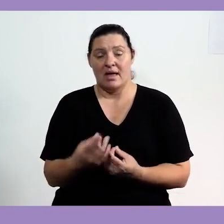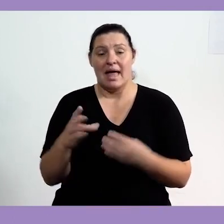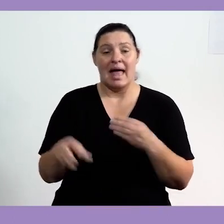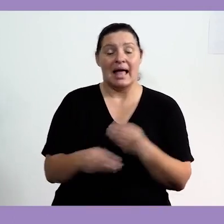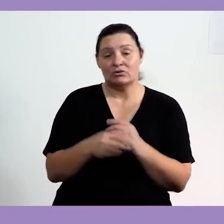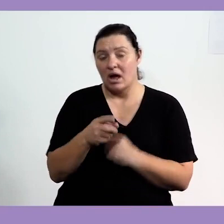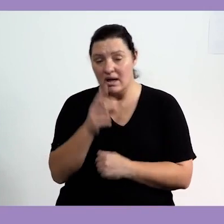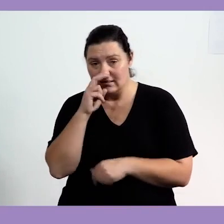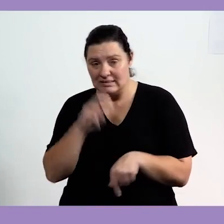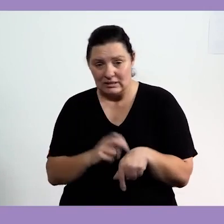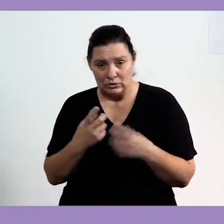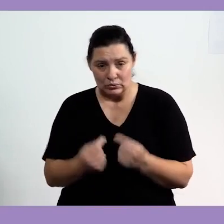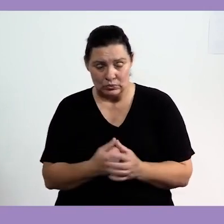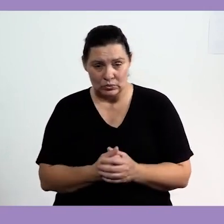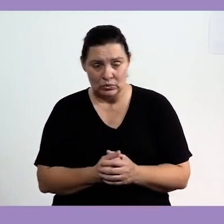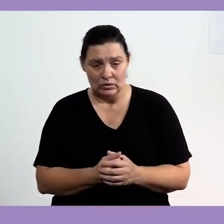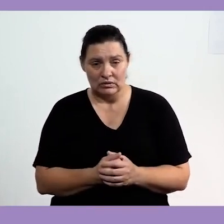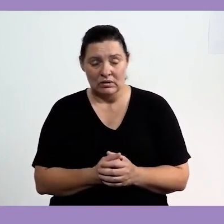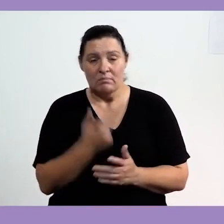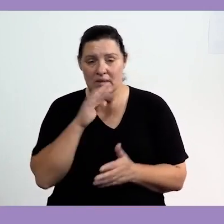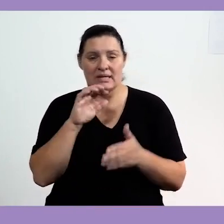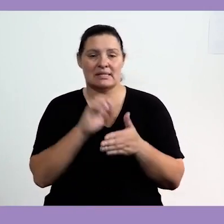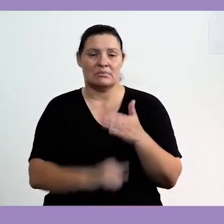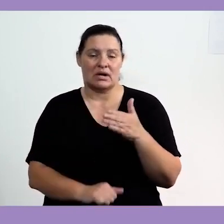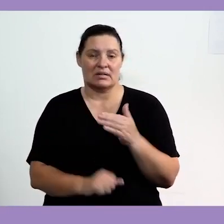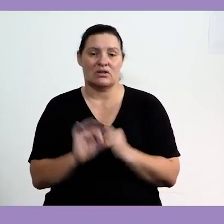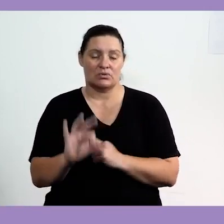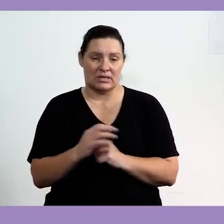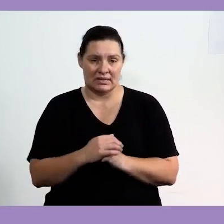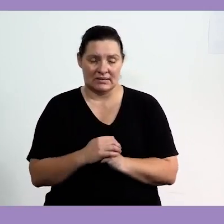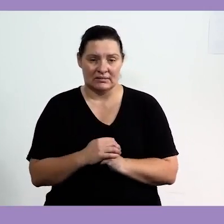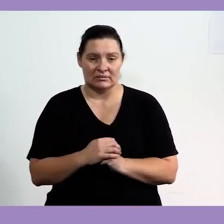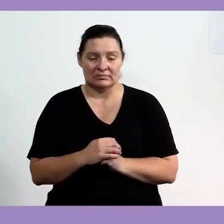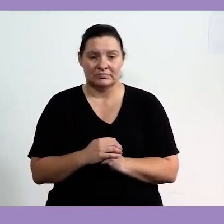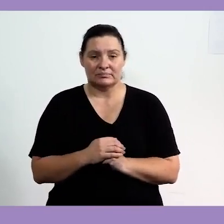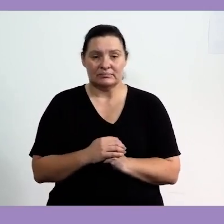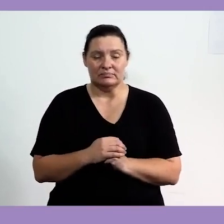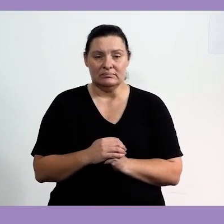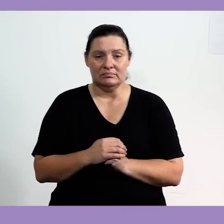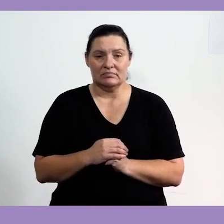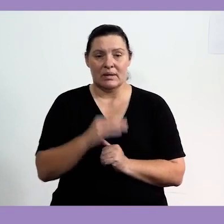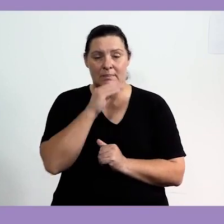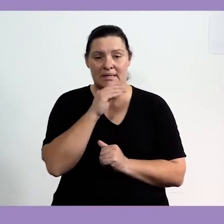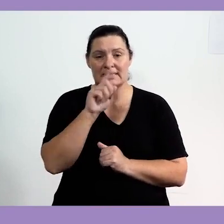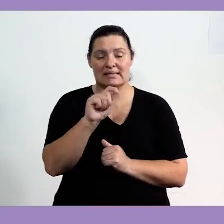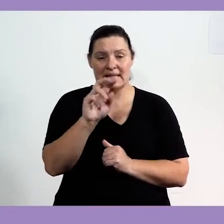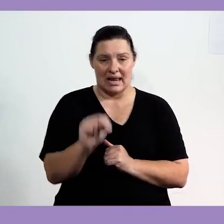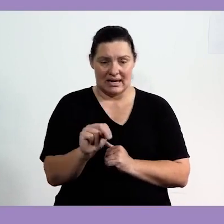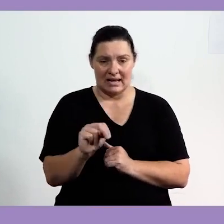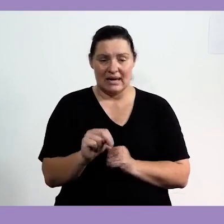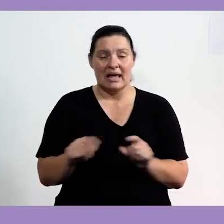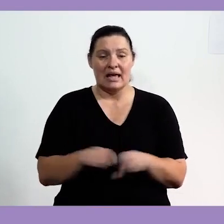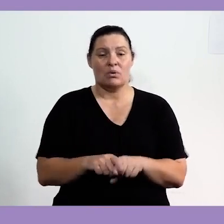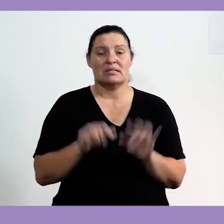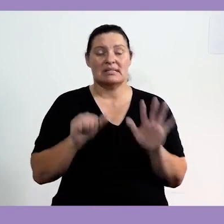the extra additional thing that I need to do is to subtract 3. So this means that